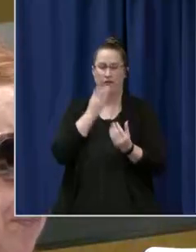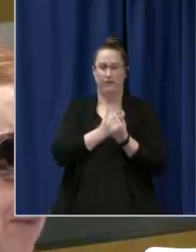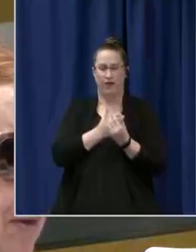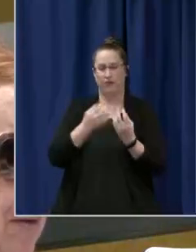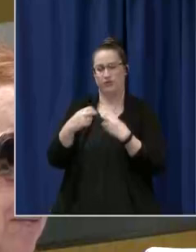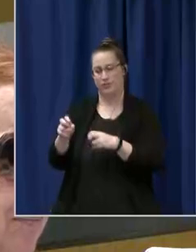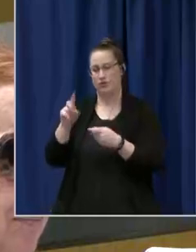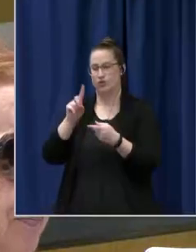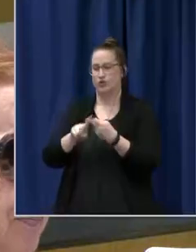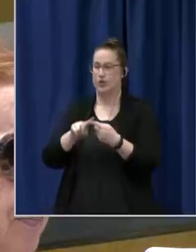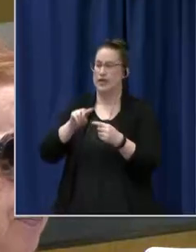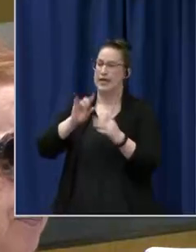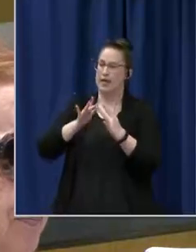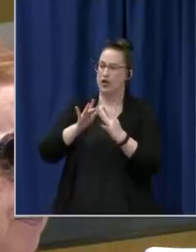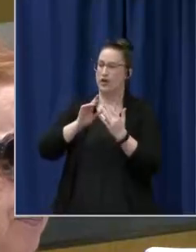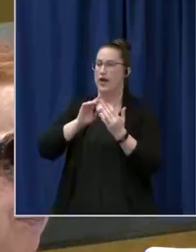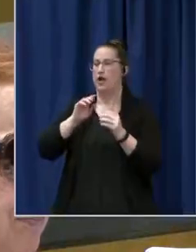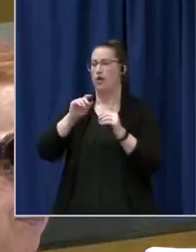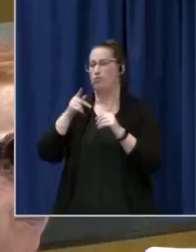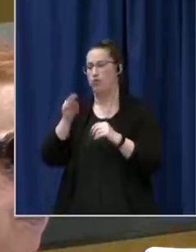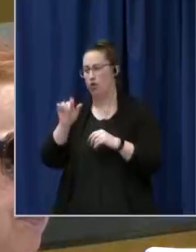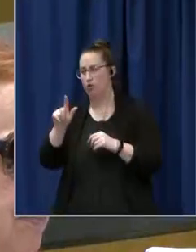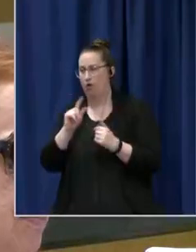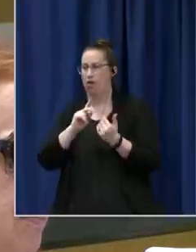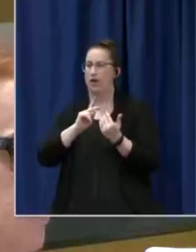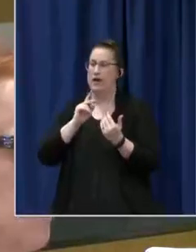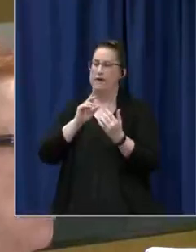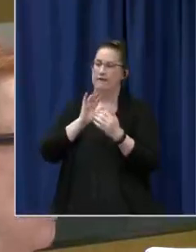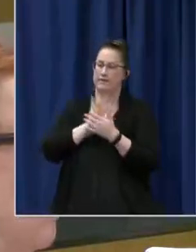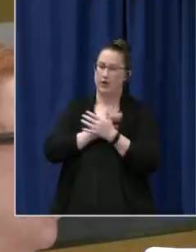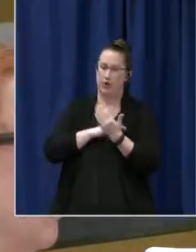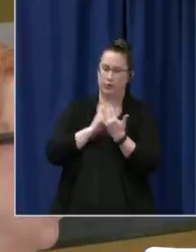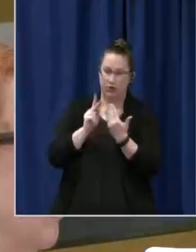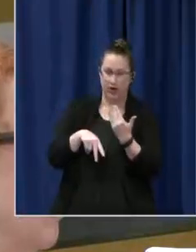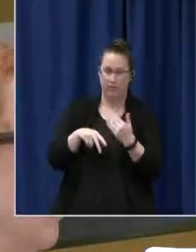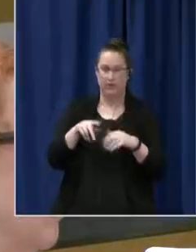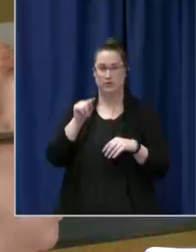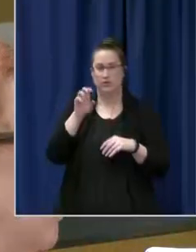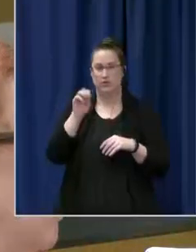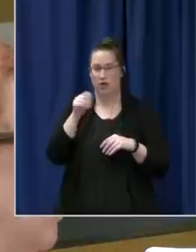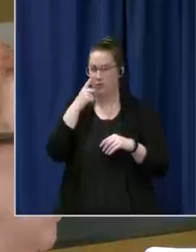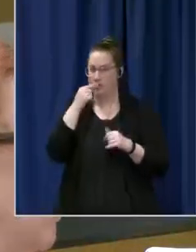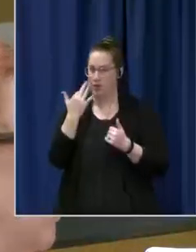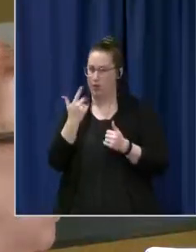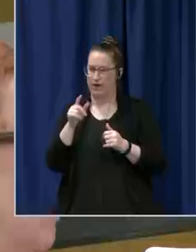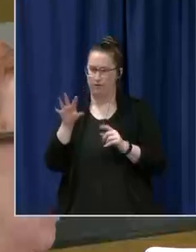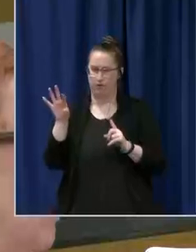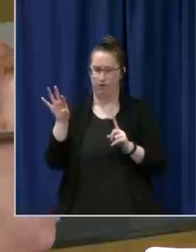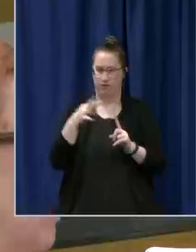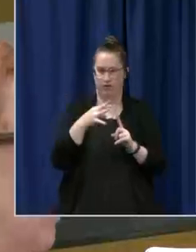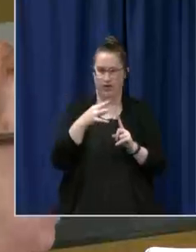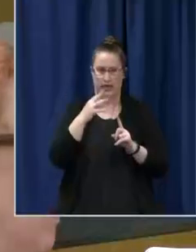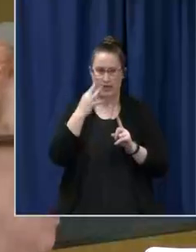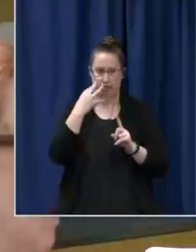Internet Protocol Video Programming. Tom, and if you could wait a second for the camera to find you.